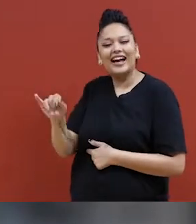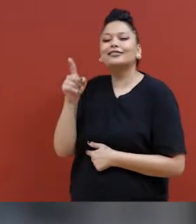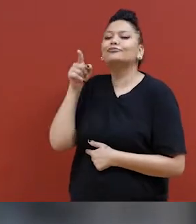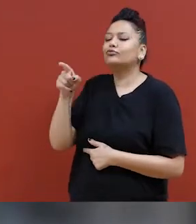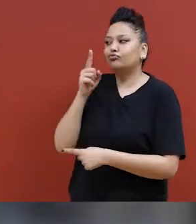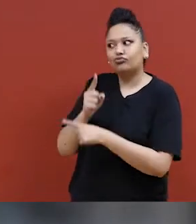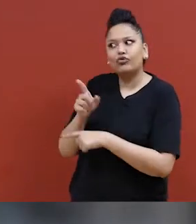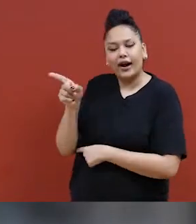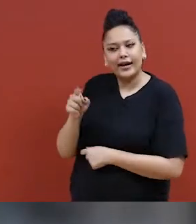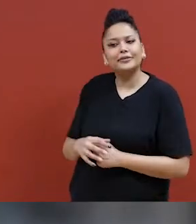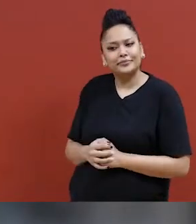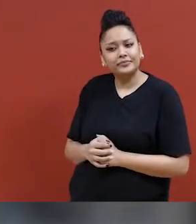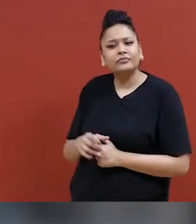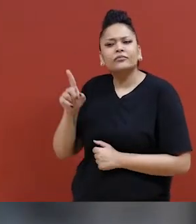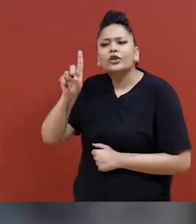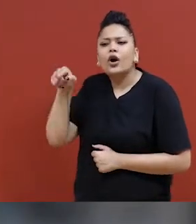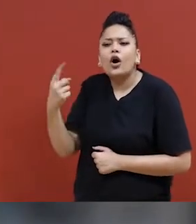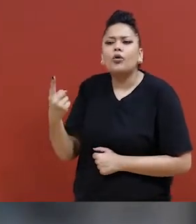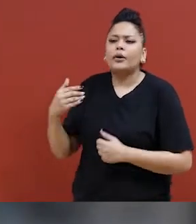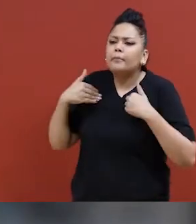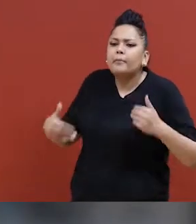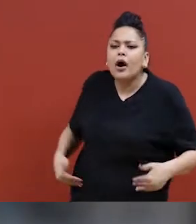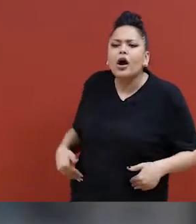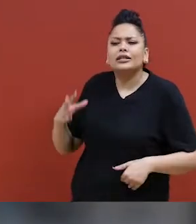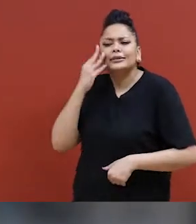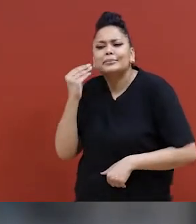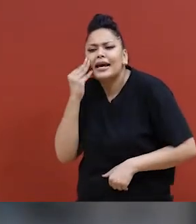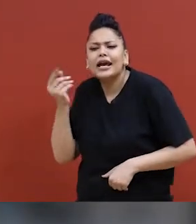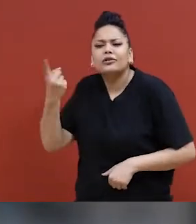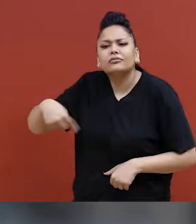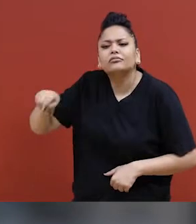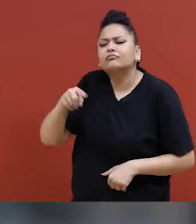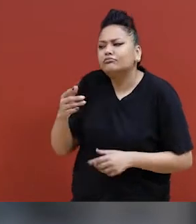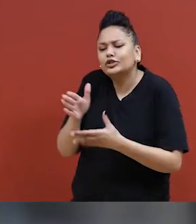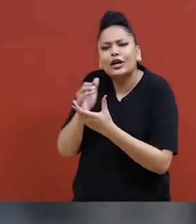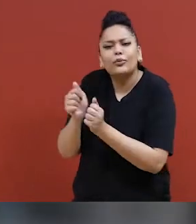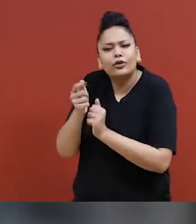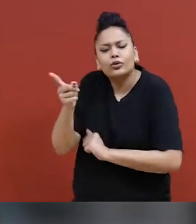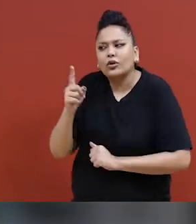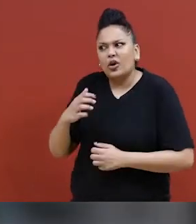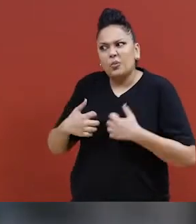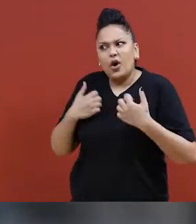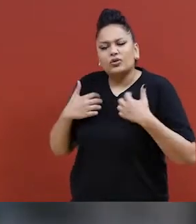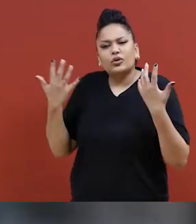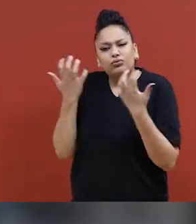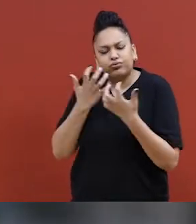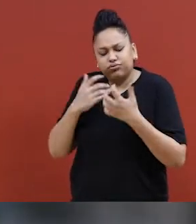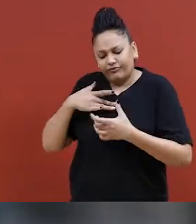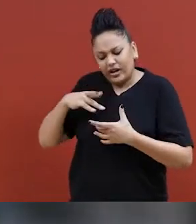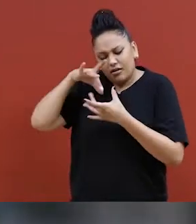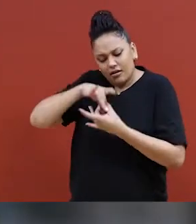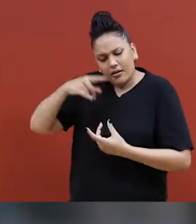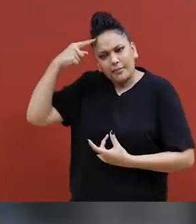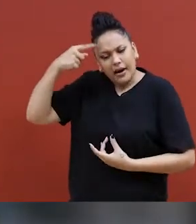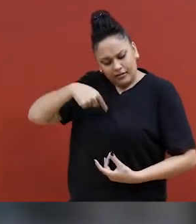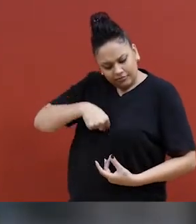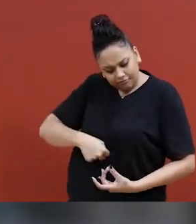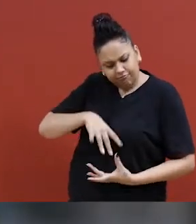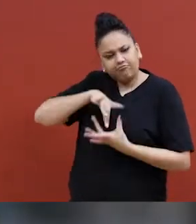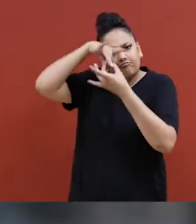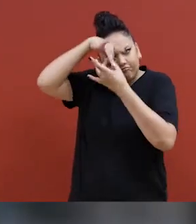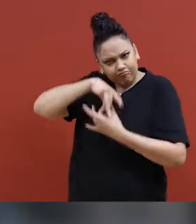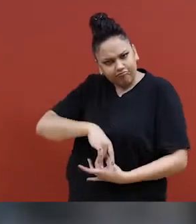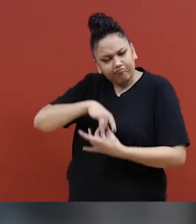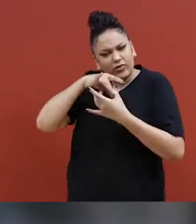you're absolutely right. This isn't just a physical experience, right, women? This is an emotional and a